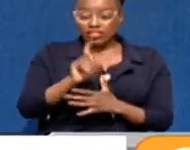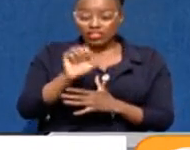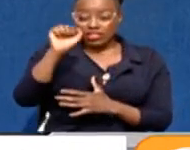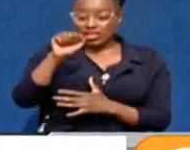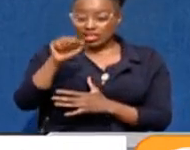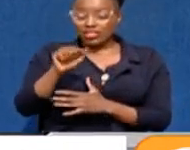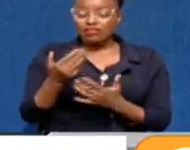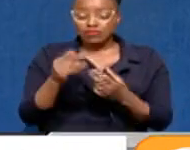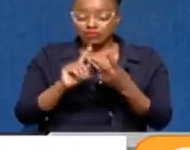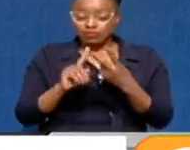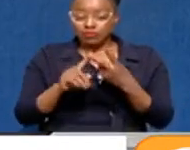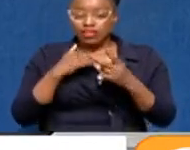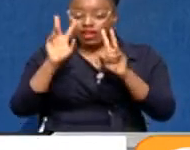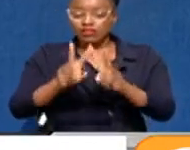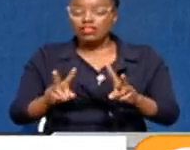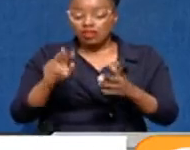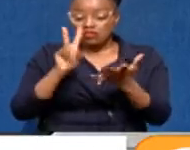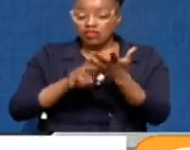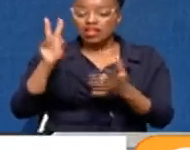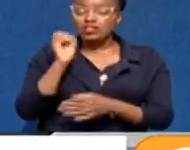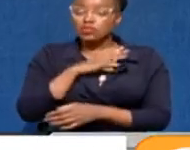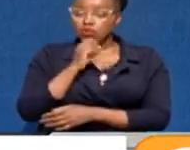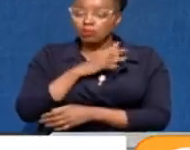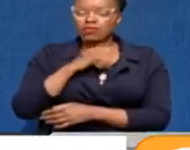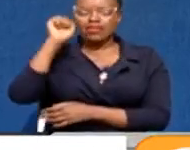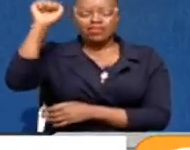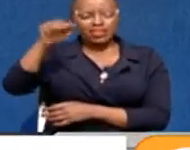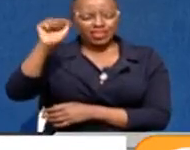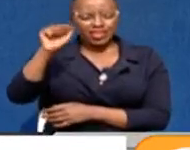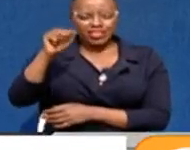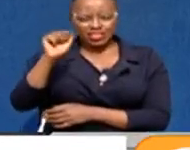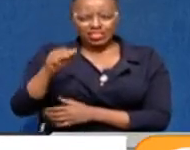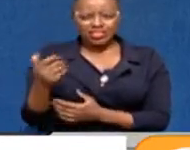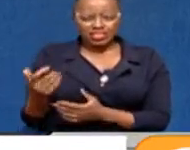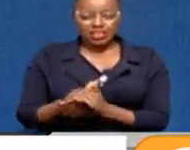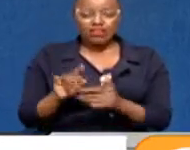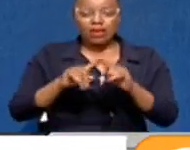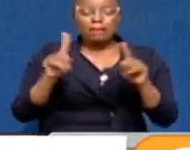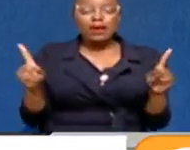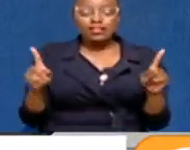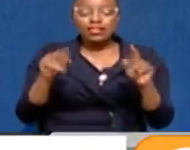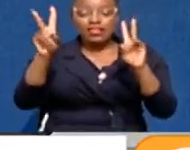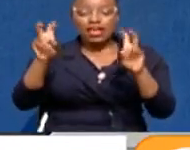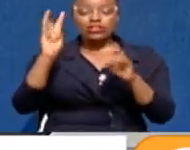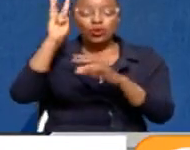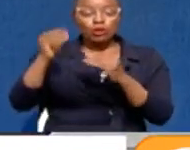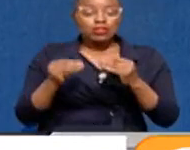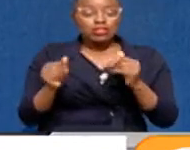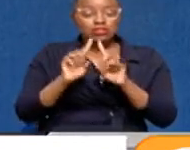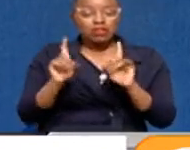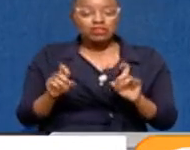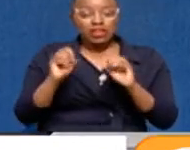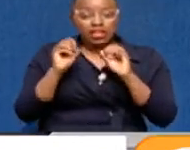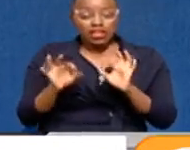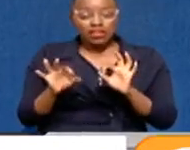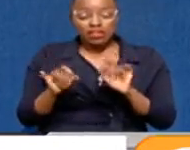are. Do they have a valid reason to complain? Most definitely. But will their issues be resolved